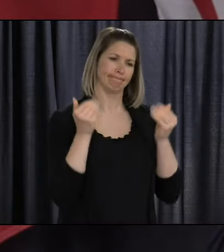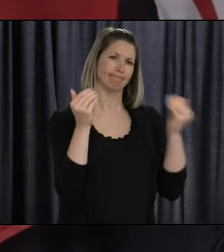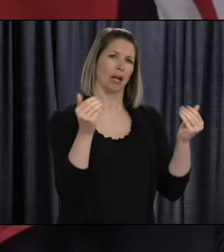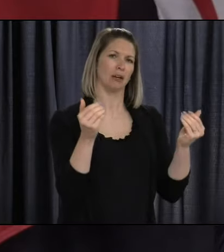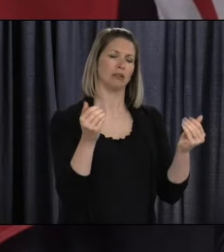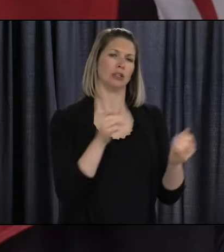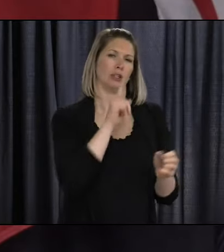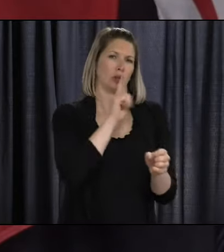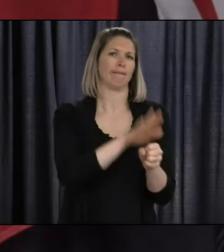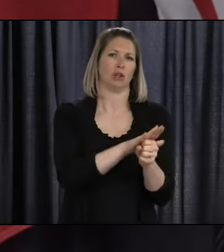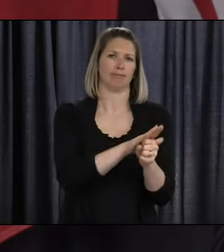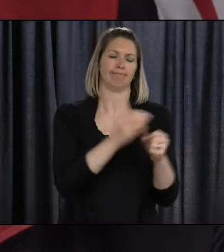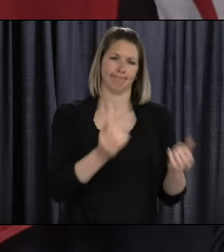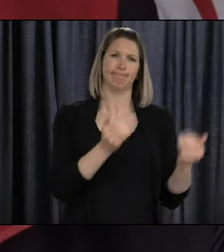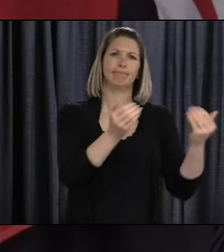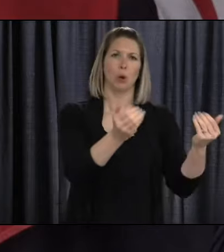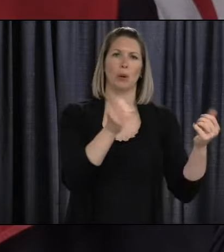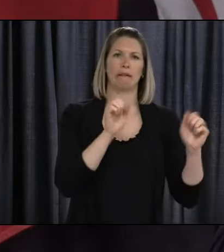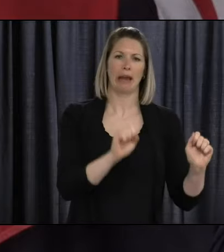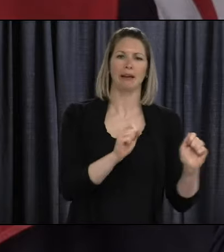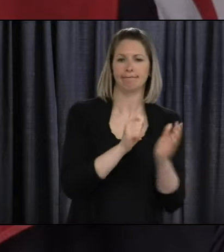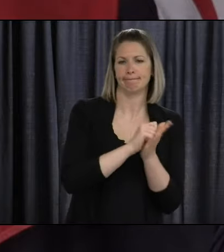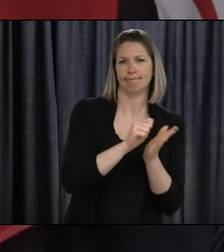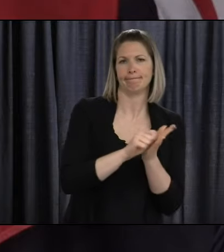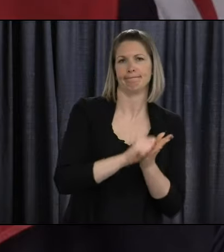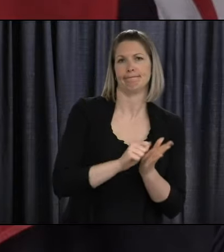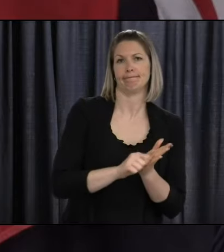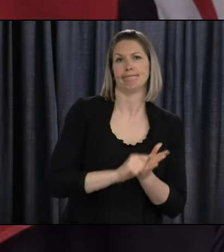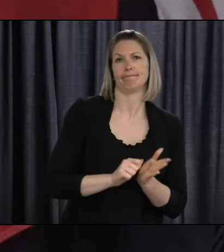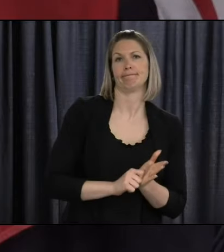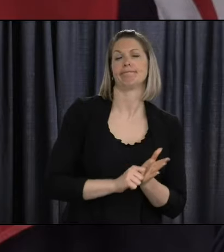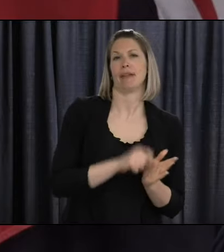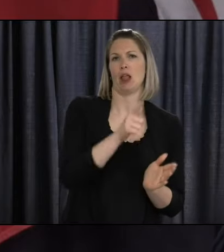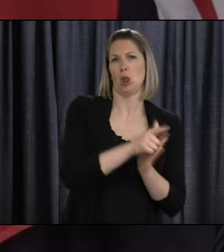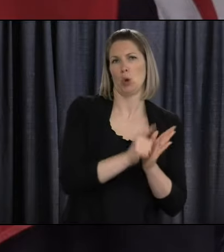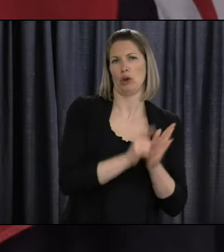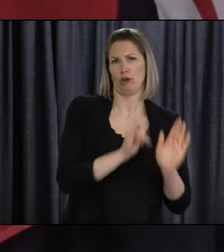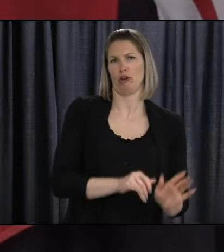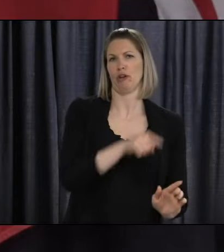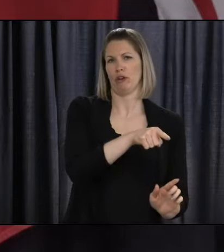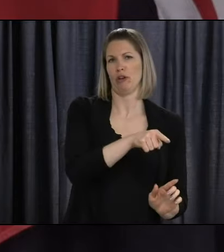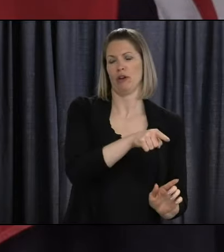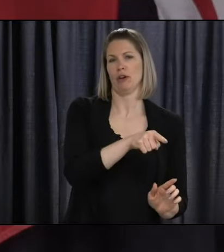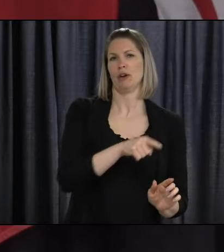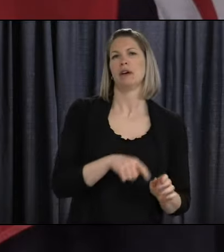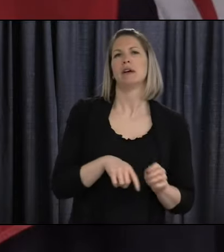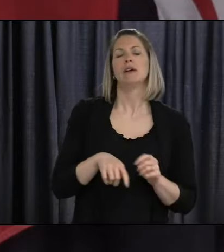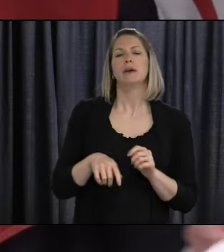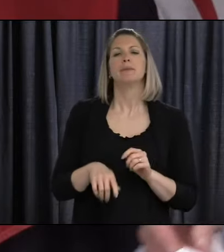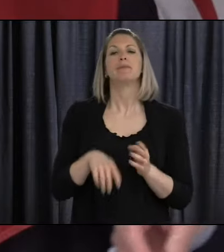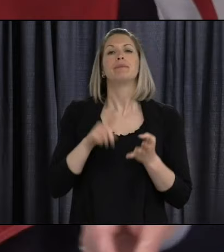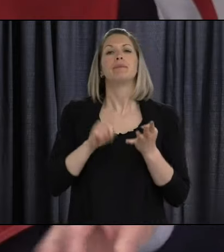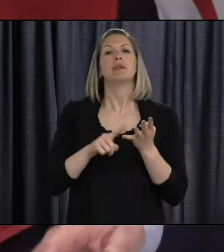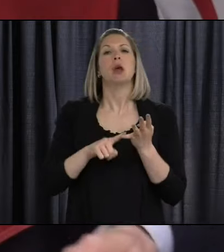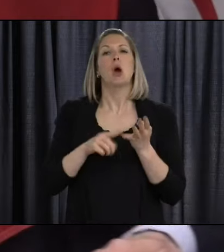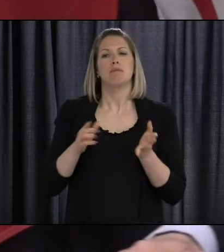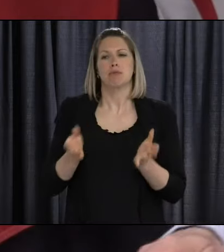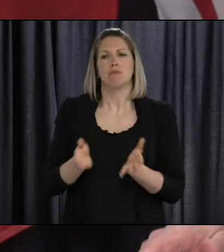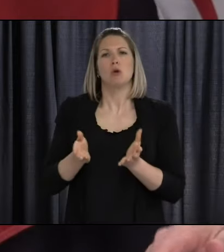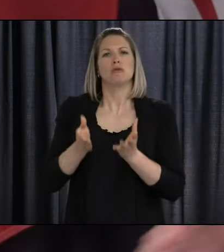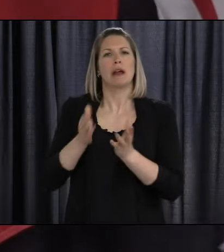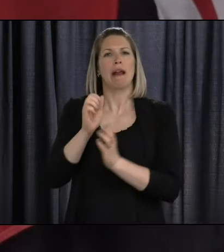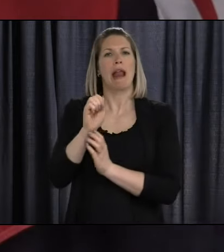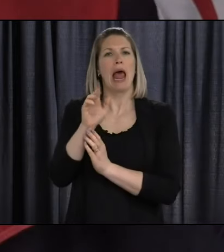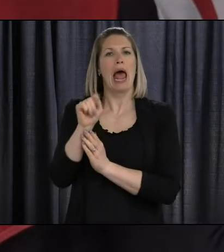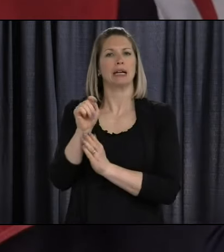practices. Also today, we're looking at making changes to the Public Health Protection and Promotion Act Amendment.